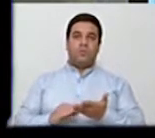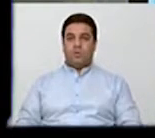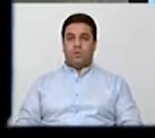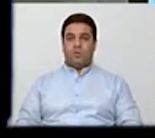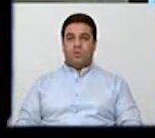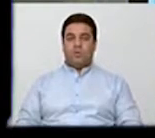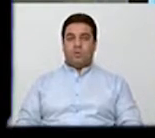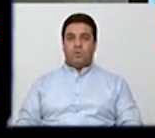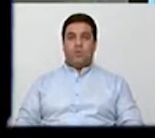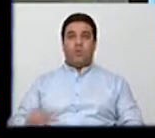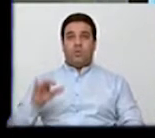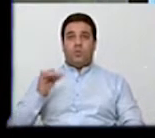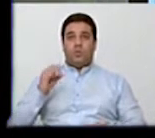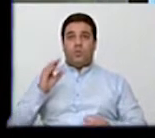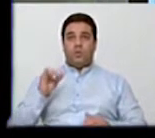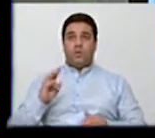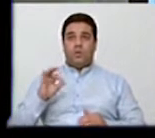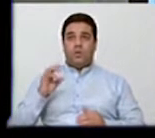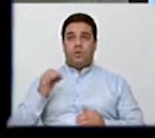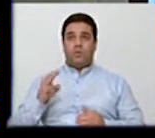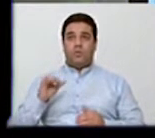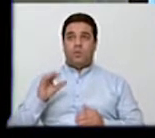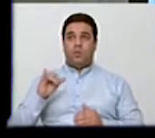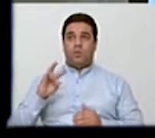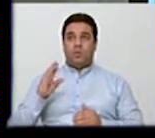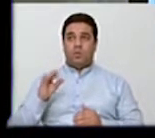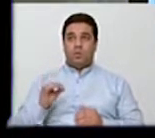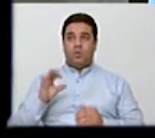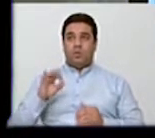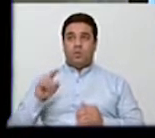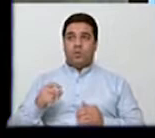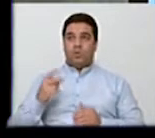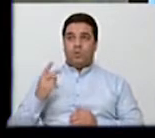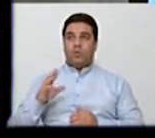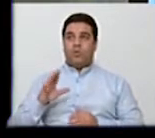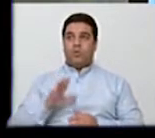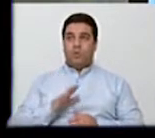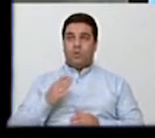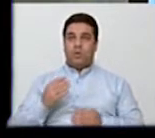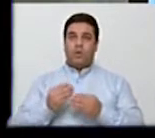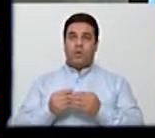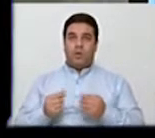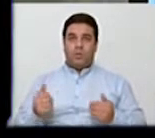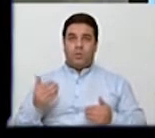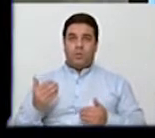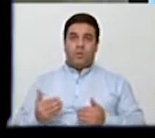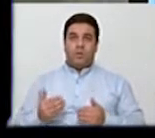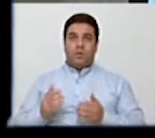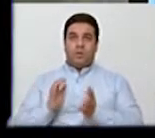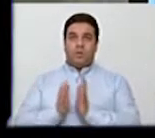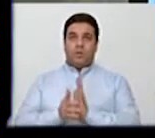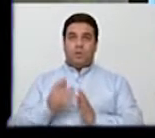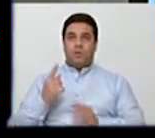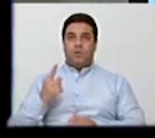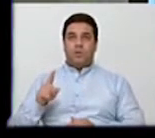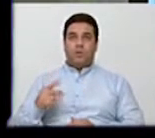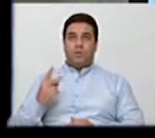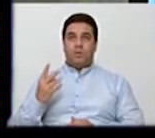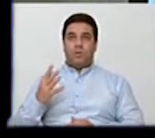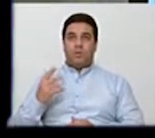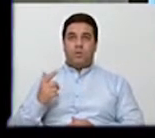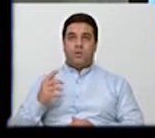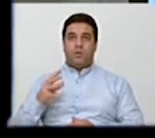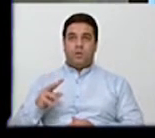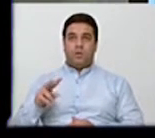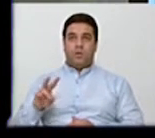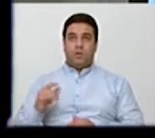oling. Oyuvchi kalining massa ulushi 0.12 bo'lgan eritmasi zichligi 1.125